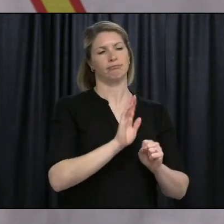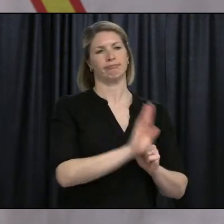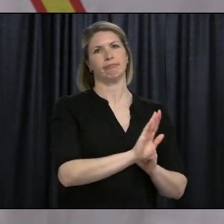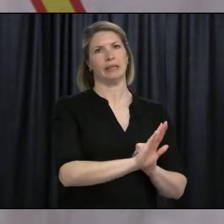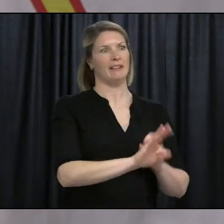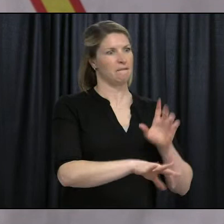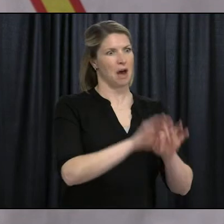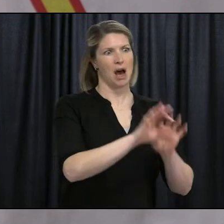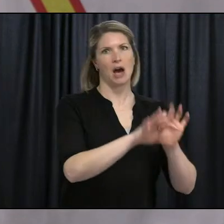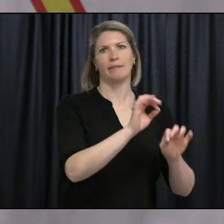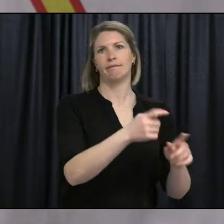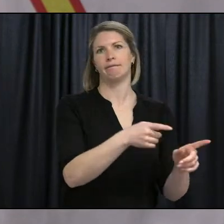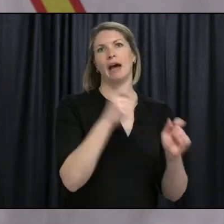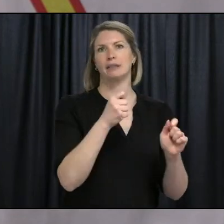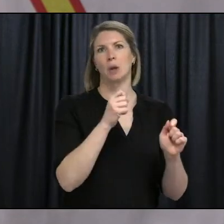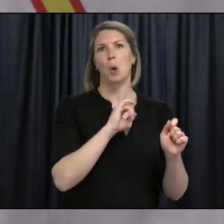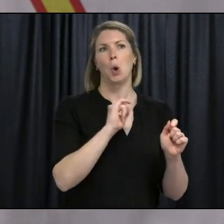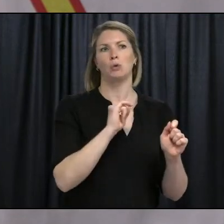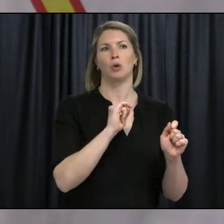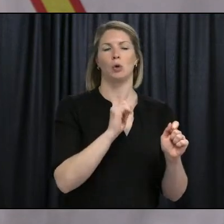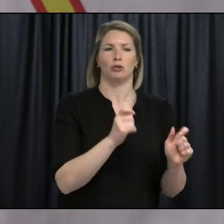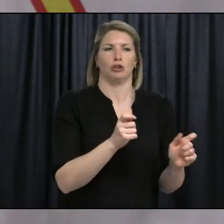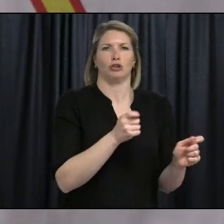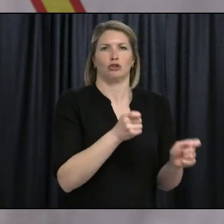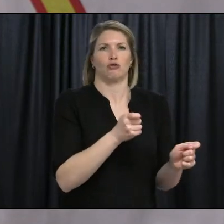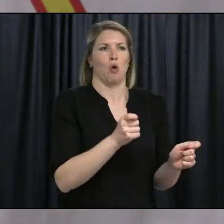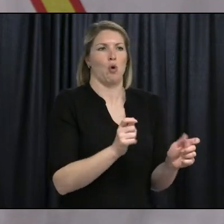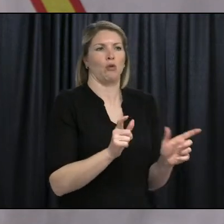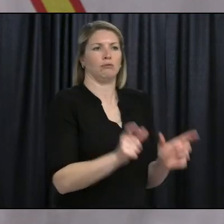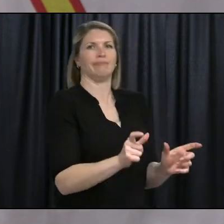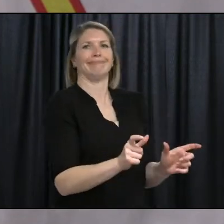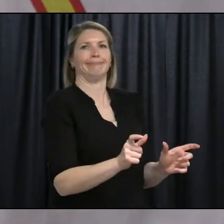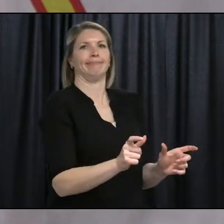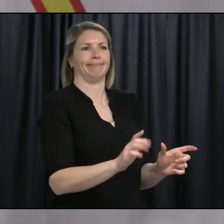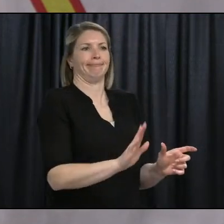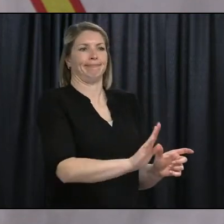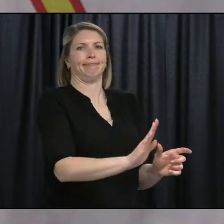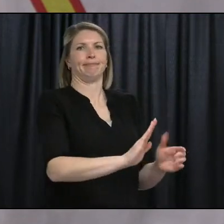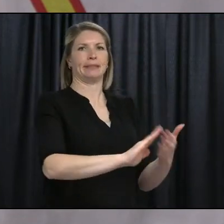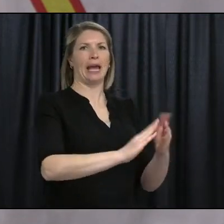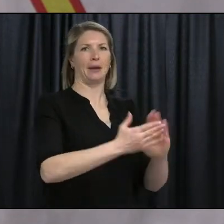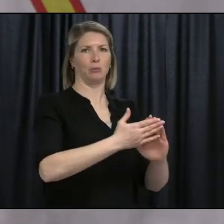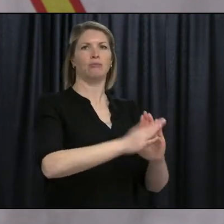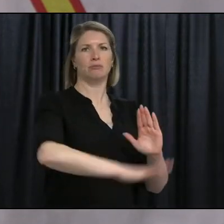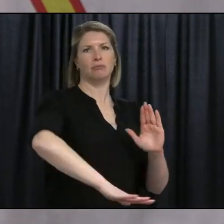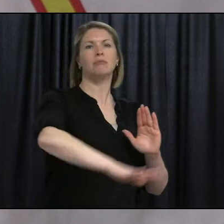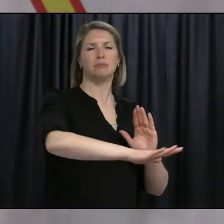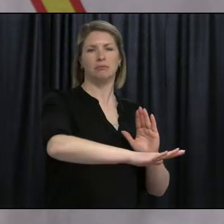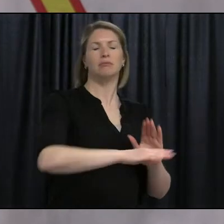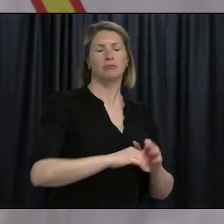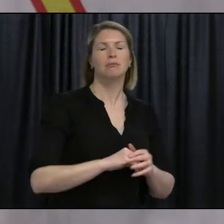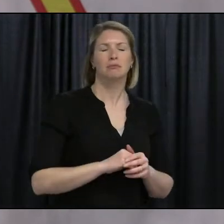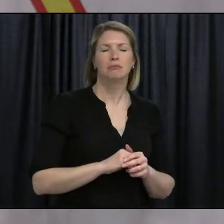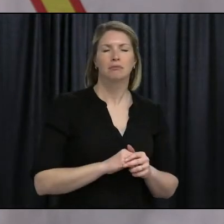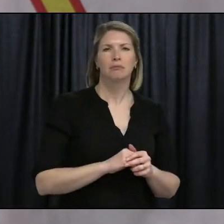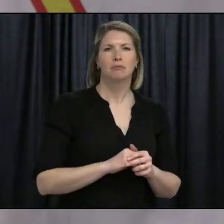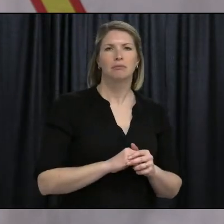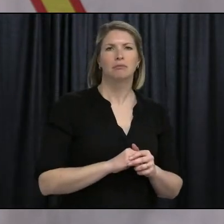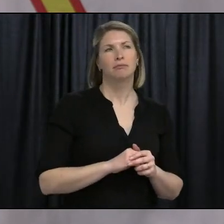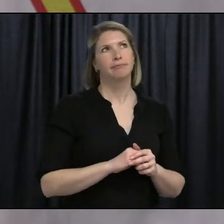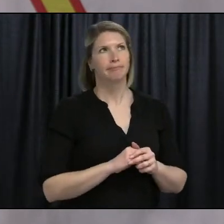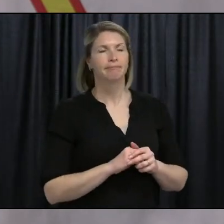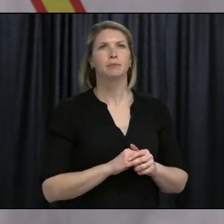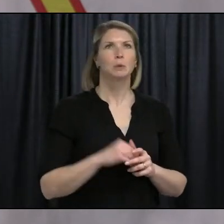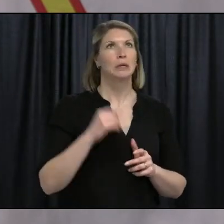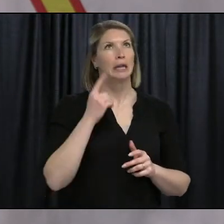finding those cases and that we can limit the amount of onward spread in the area. So we